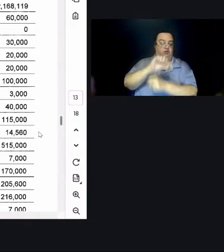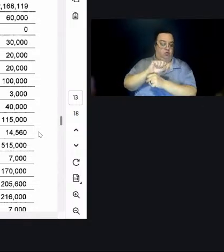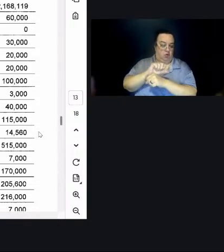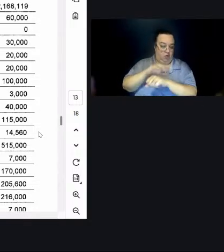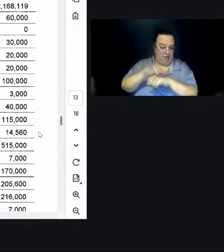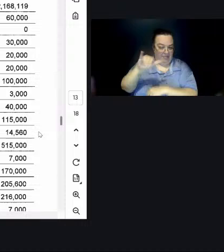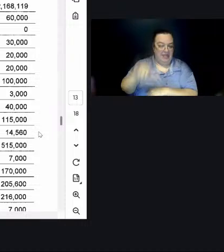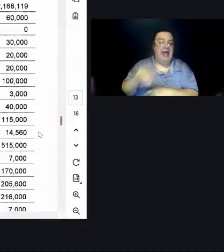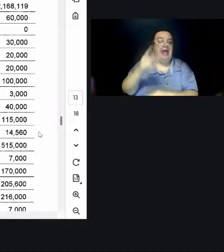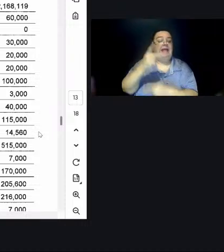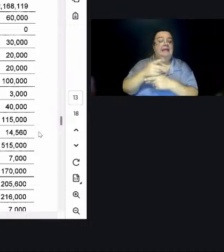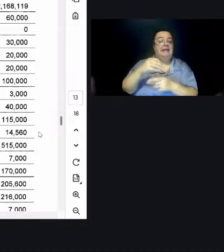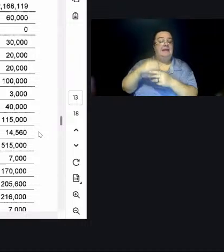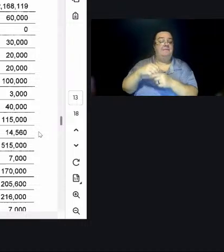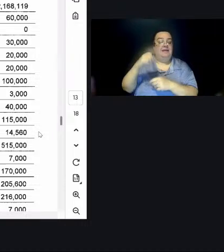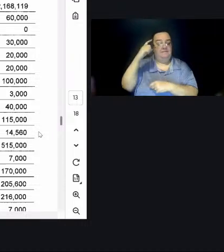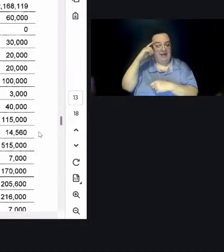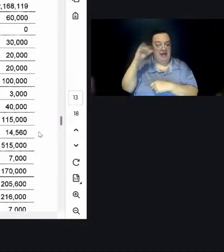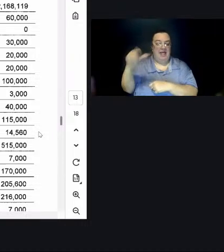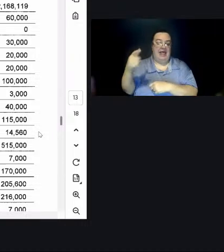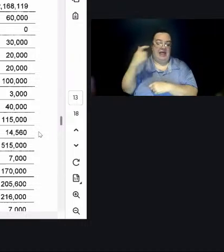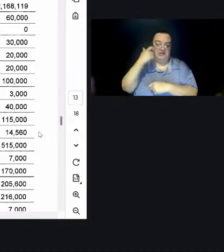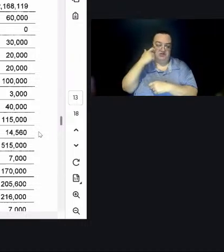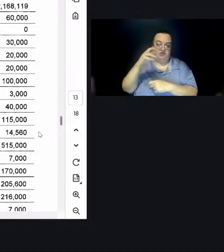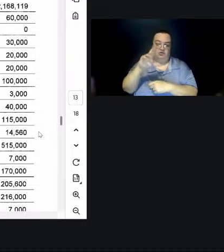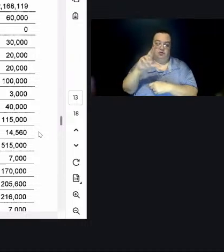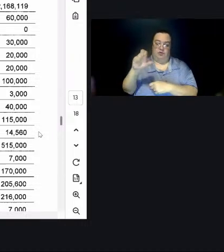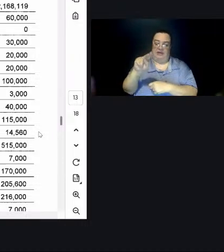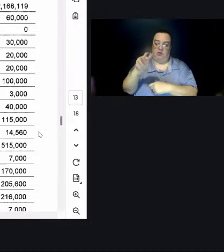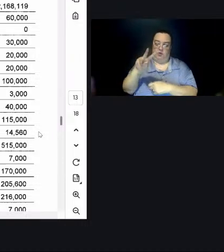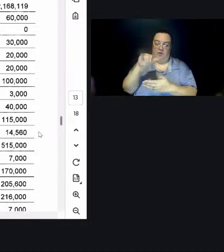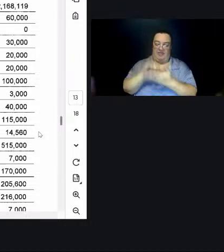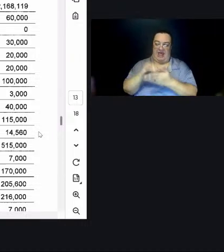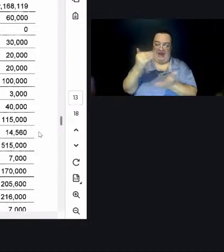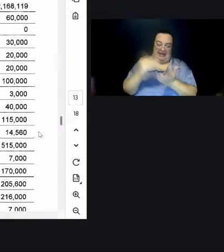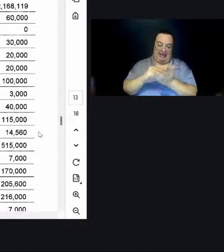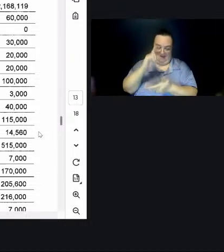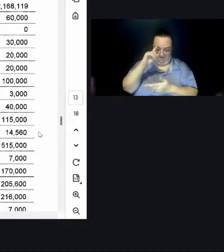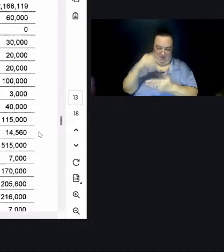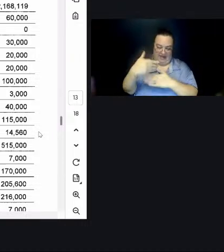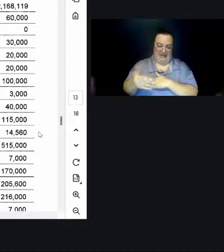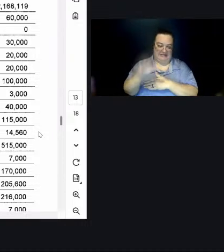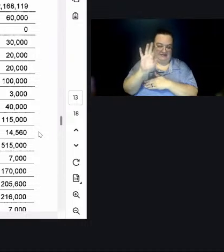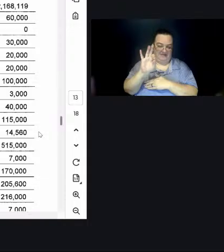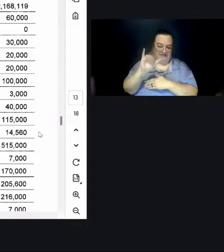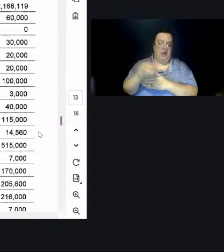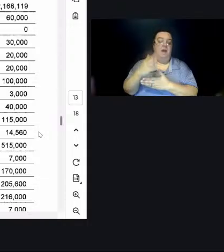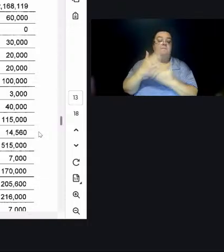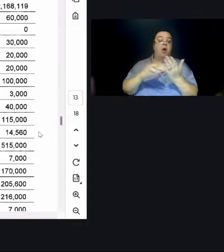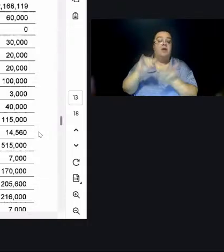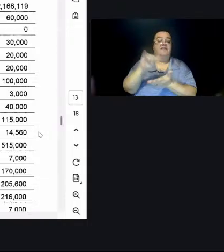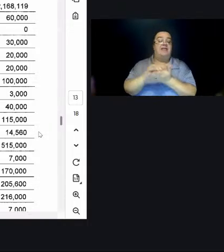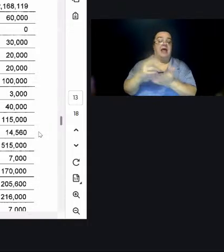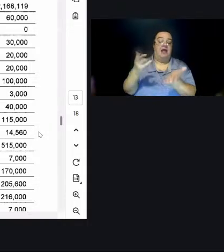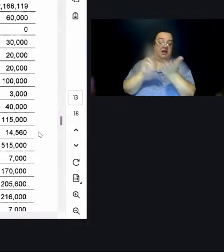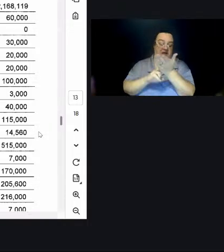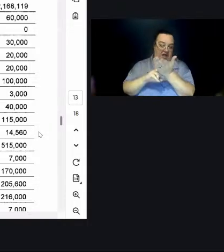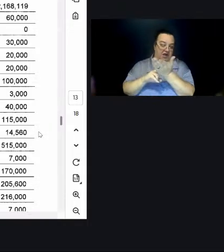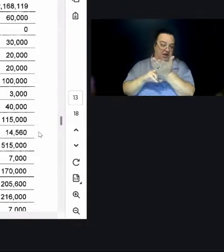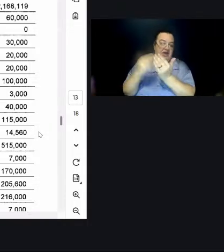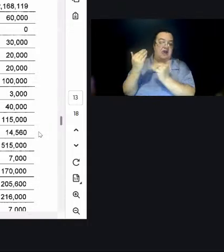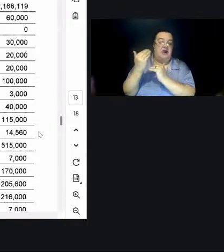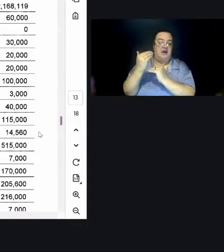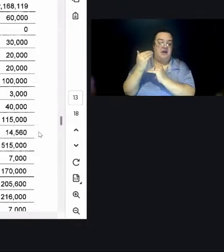part of that contract, and we just renewed it again for the next fiscal year, part of that contract limits the number of